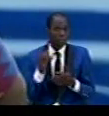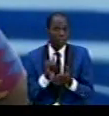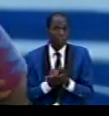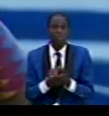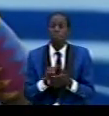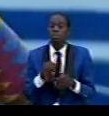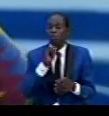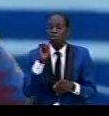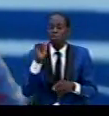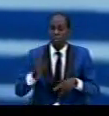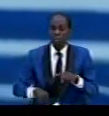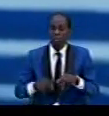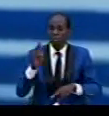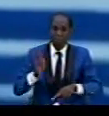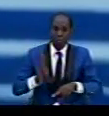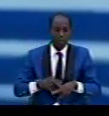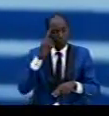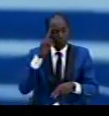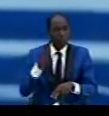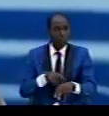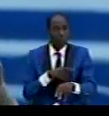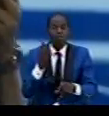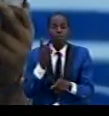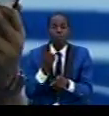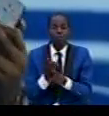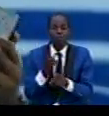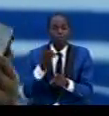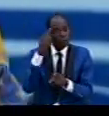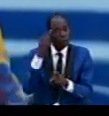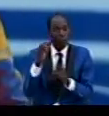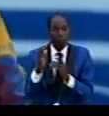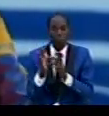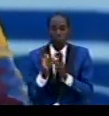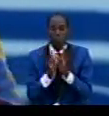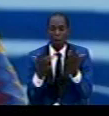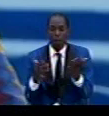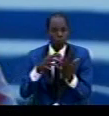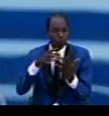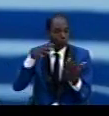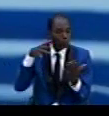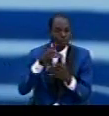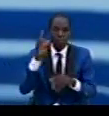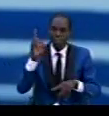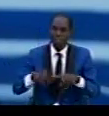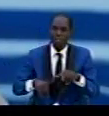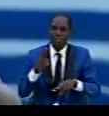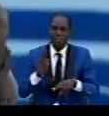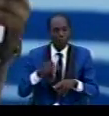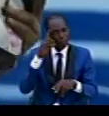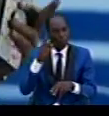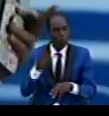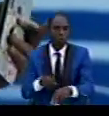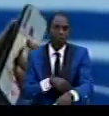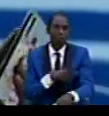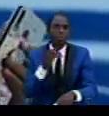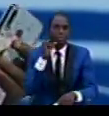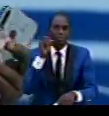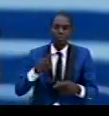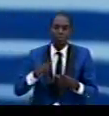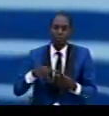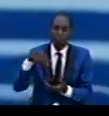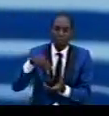chair. Normal Bible study, I don't like sitting in front because when the pain starts, I will have to go and stand up at the